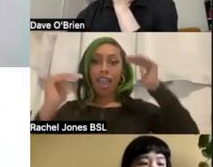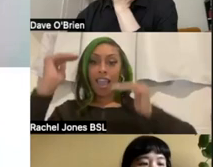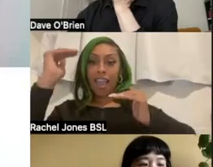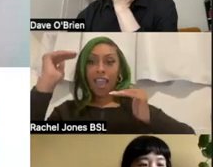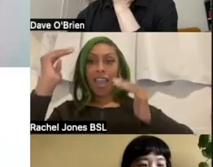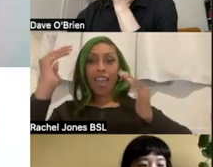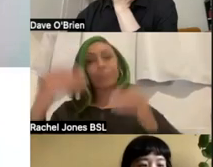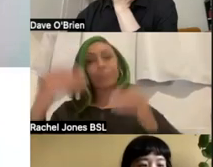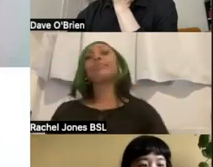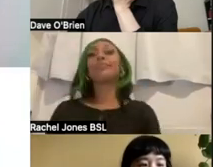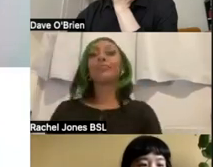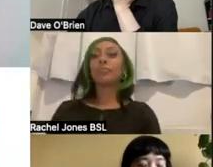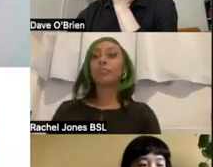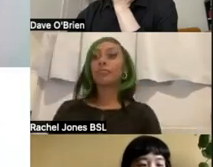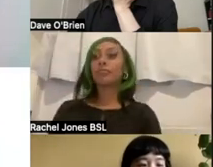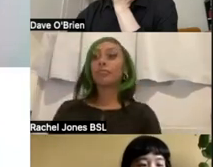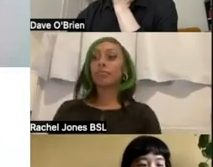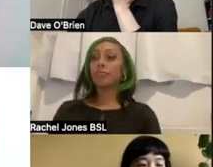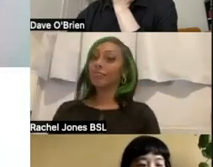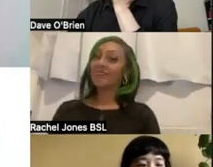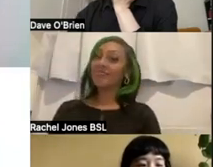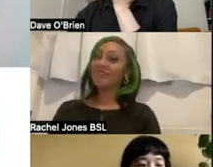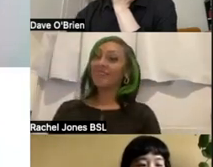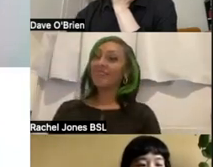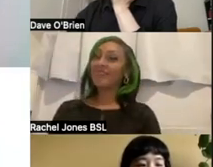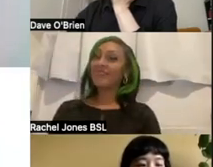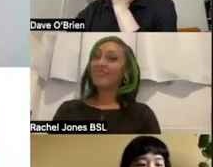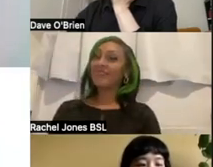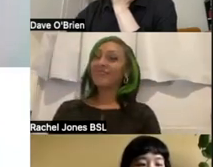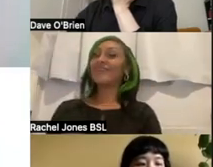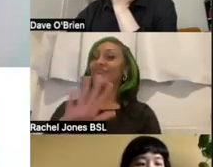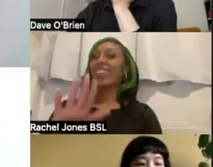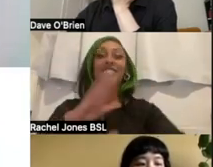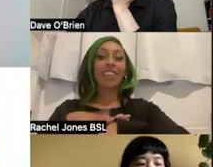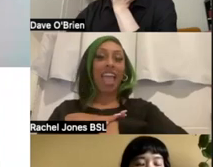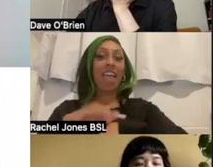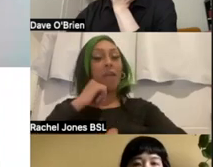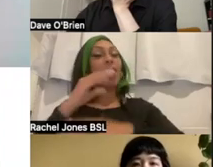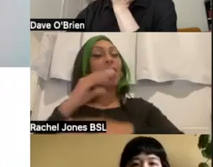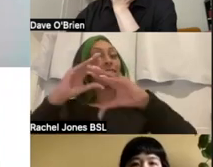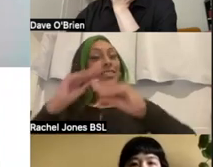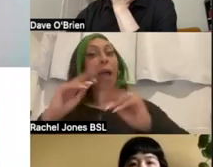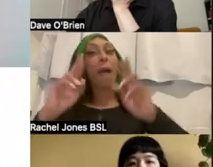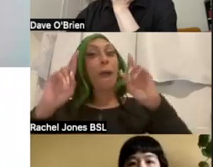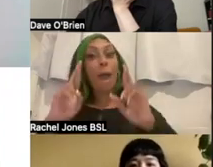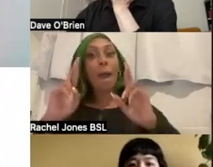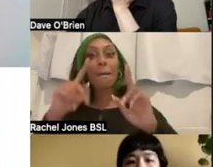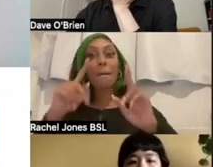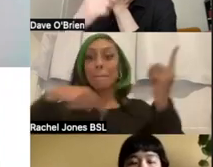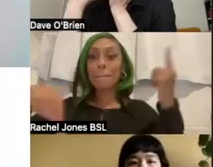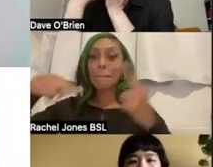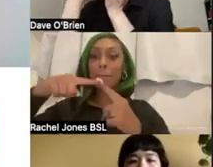time, I will stop here, but I hope these reflections are useful and can be applicable